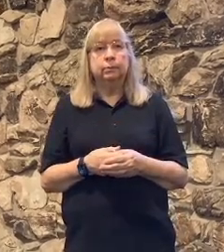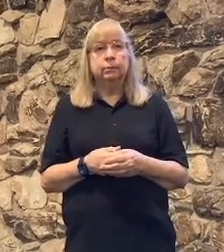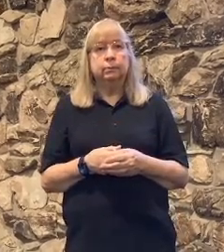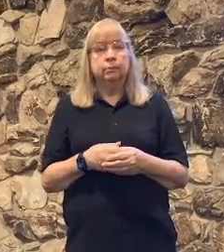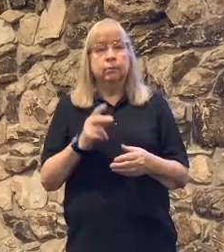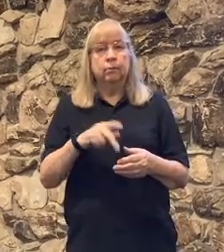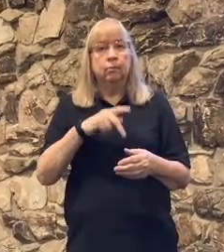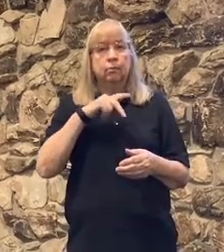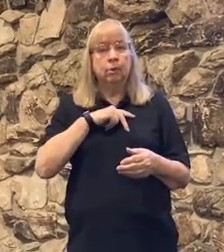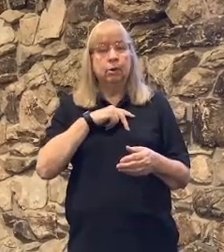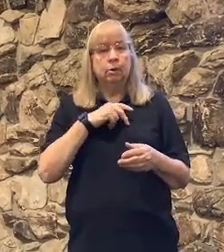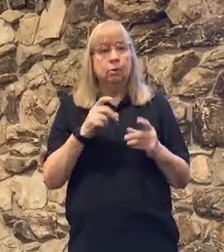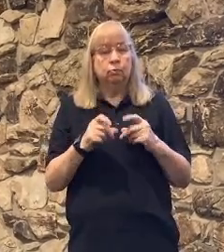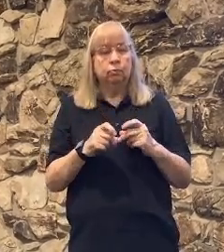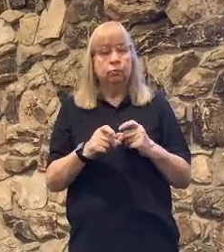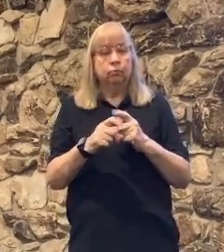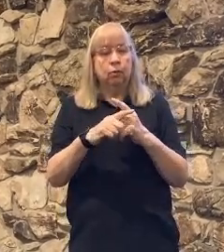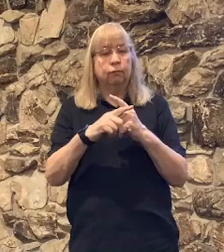Personal conflicts.